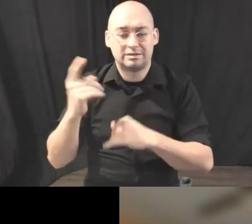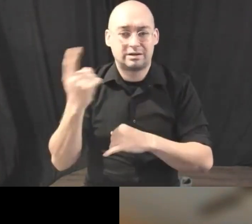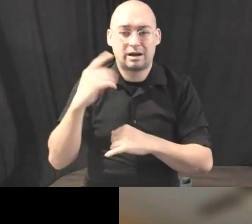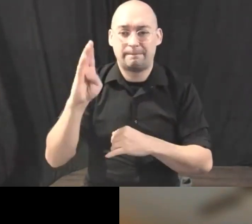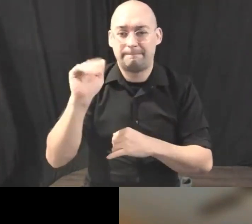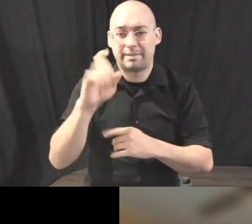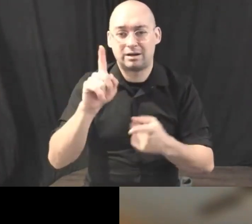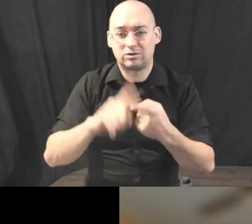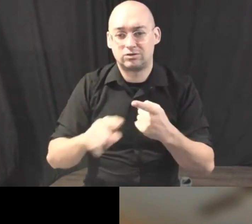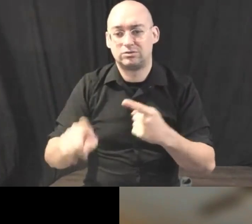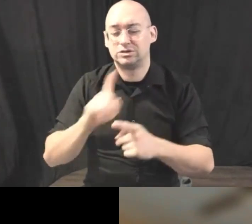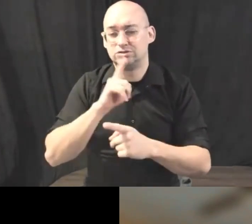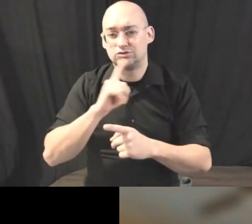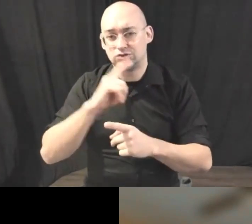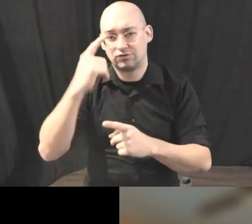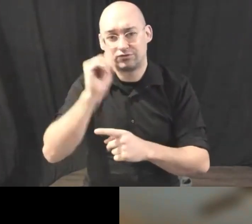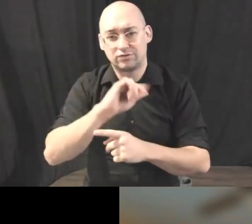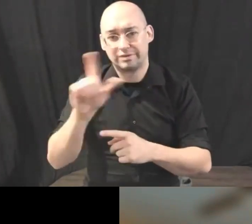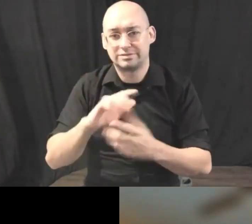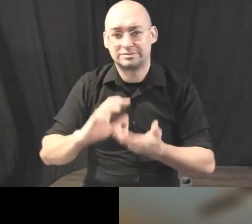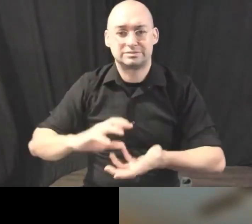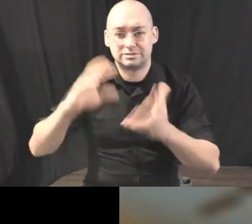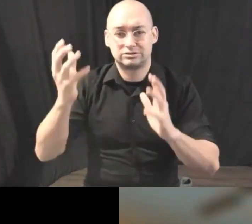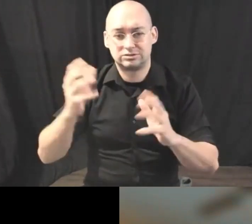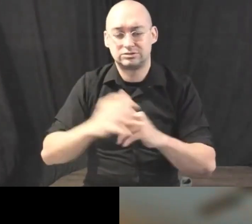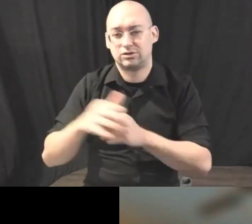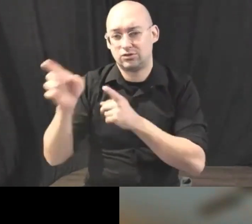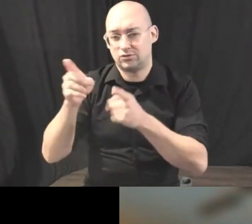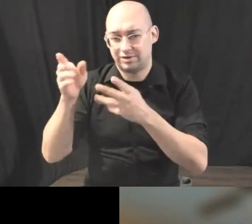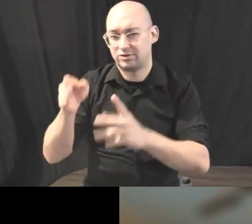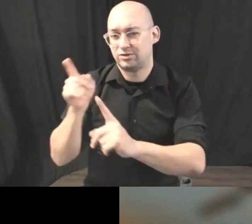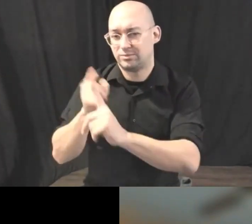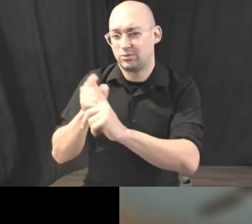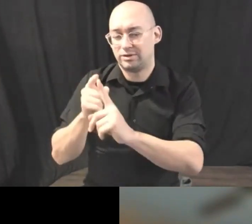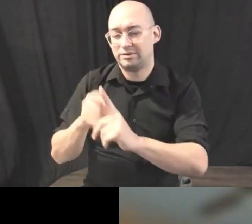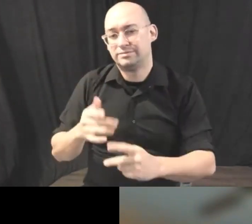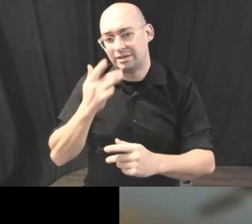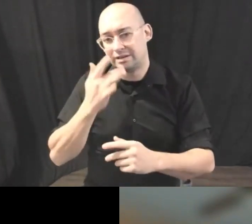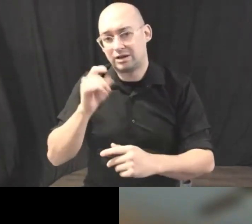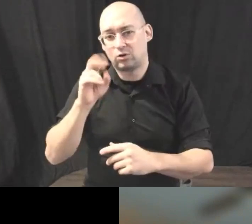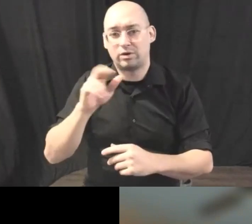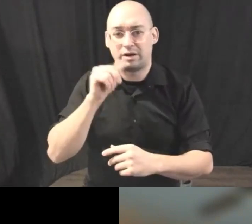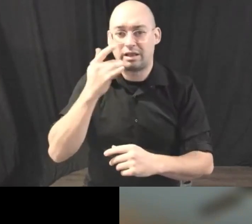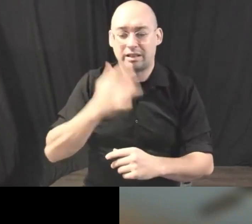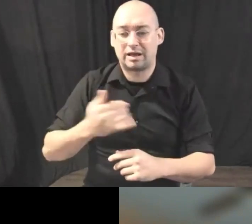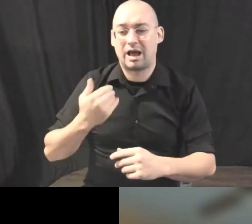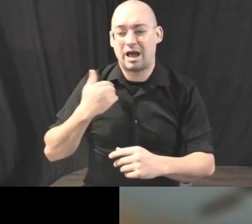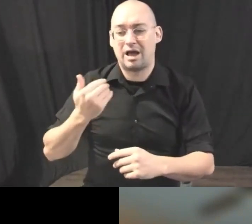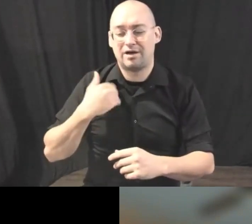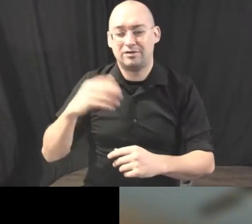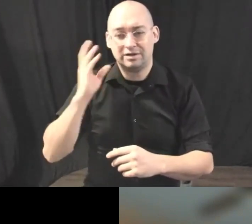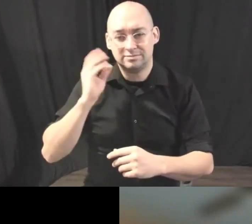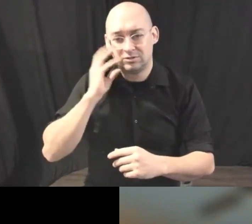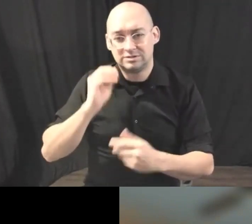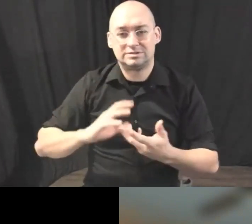always true in disaster, and to the director's point, unfortunately, right? And fortunately, I have had disaster under my purview in some shape or form for